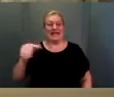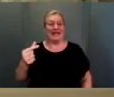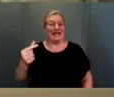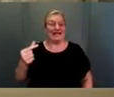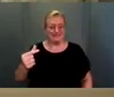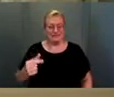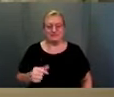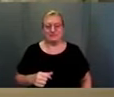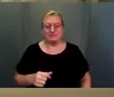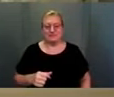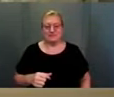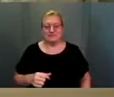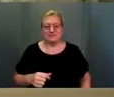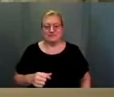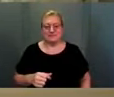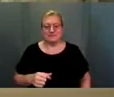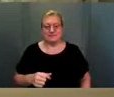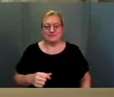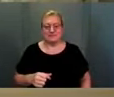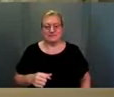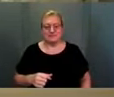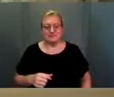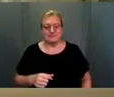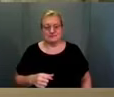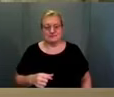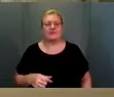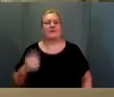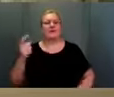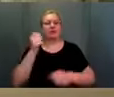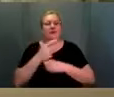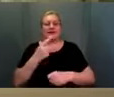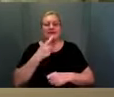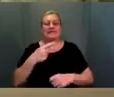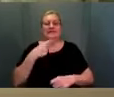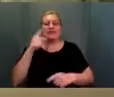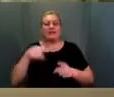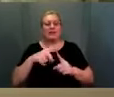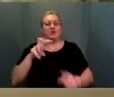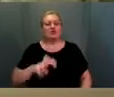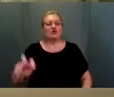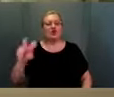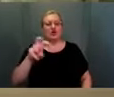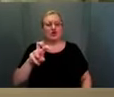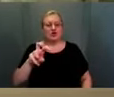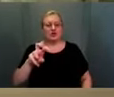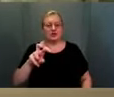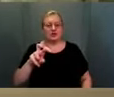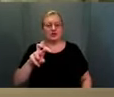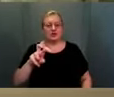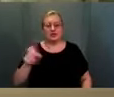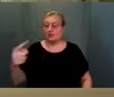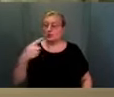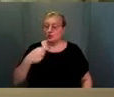One advice my brother Sting told me on giving this speech, he said, Shaggy, tell them about your journey. You told it to me and I was